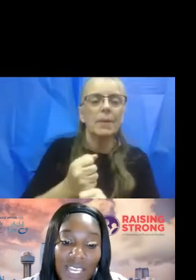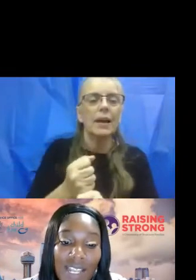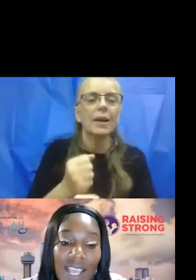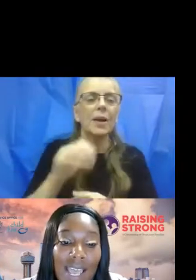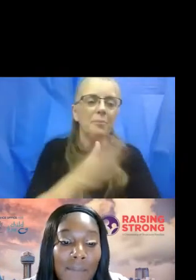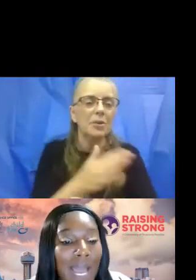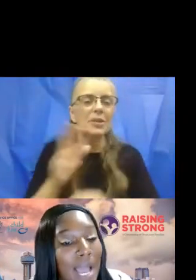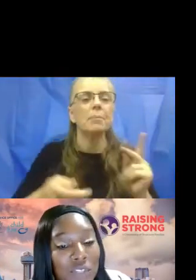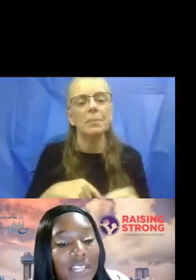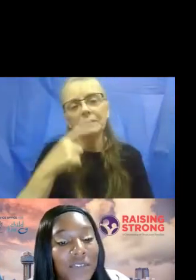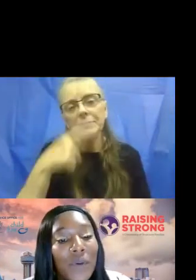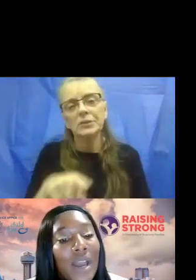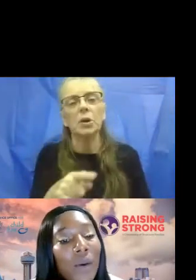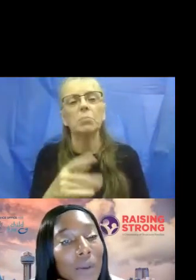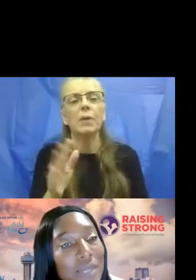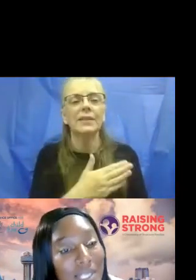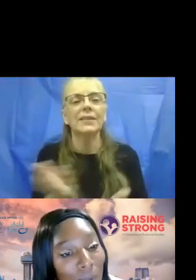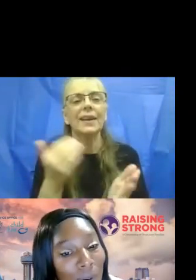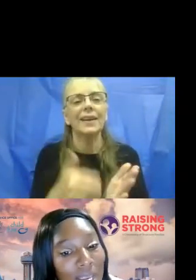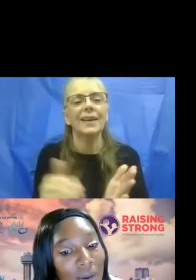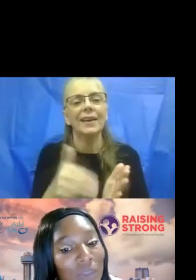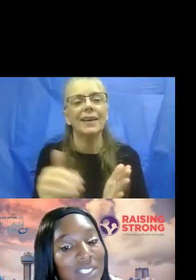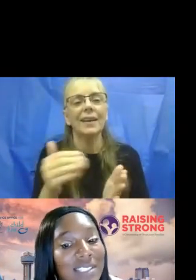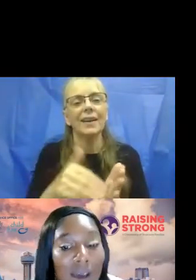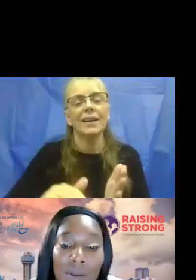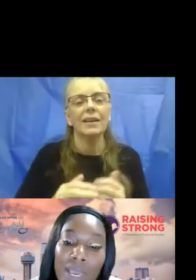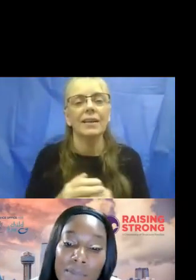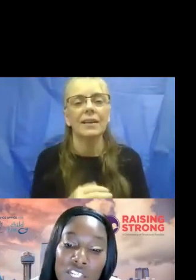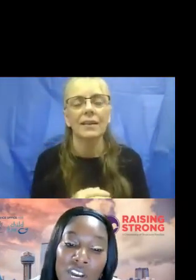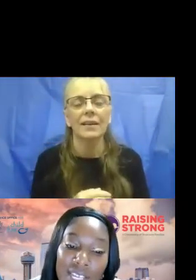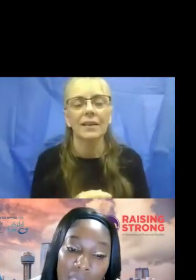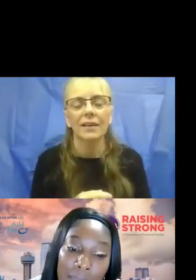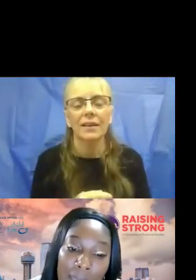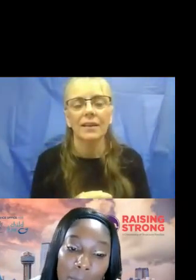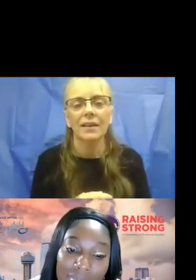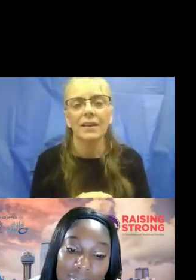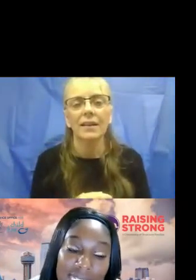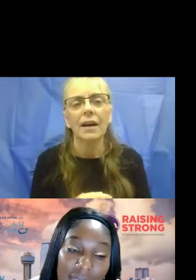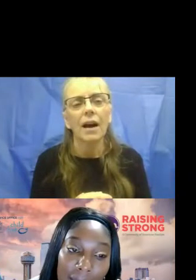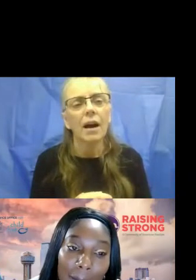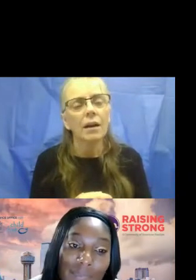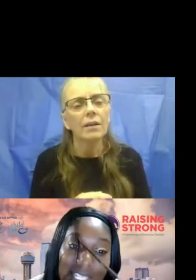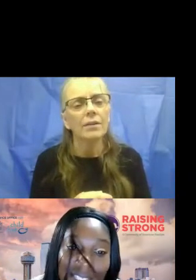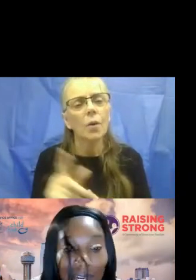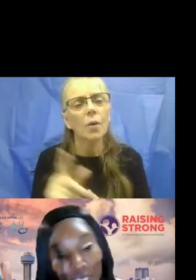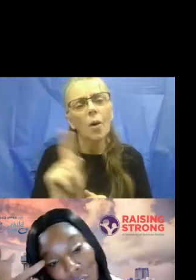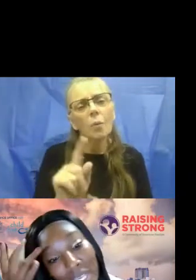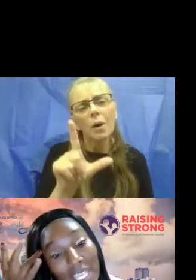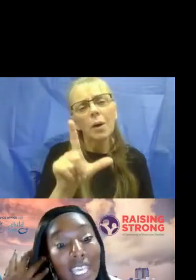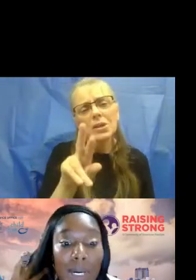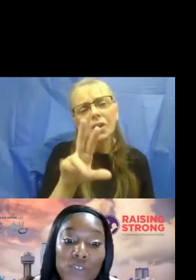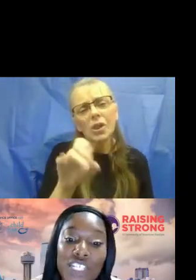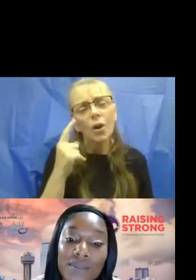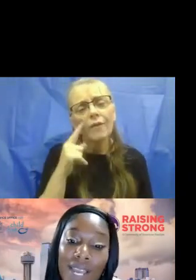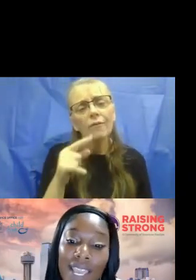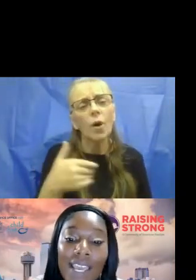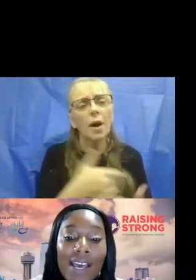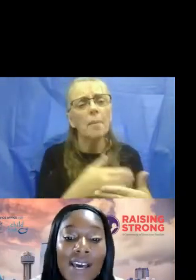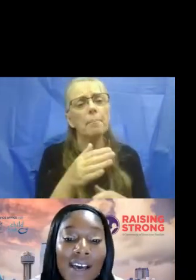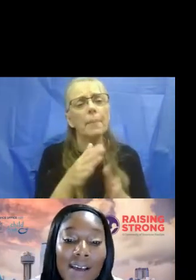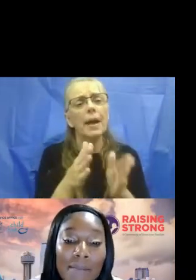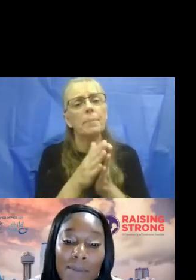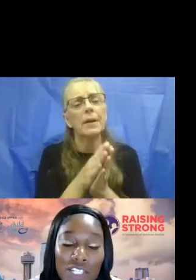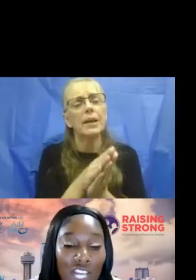over again. But I'm trying to figure out, where was Lori when the song Baby Shark came out? Because insert annoying emoji,